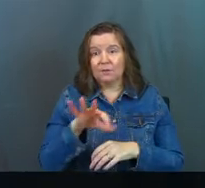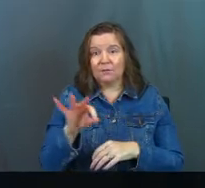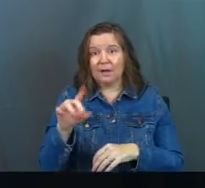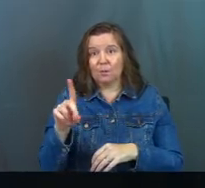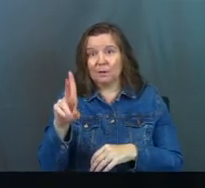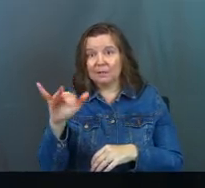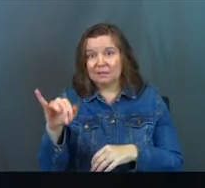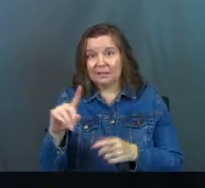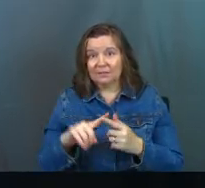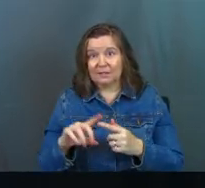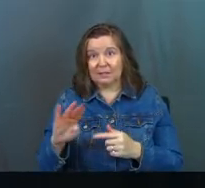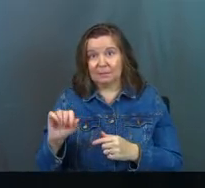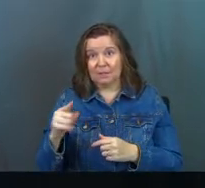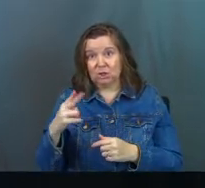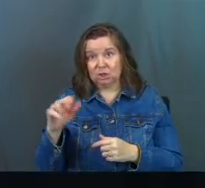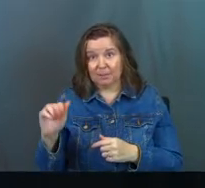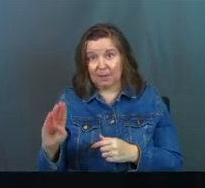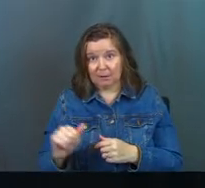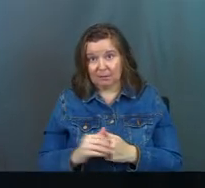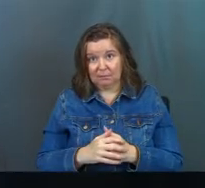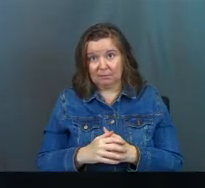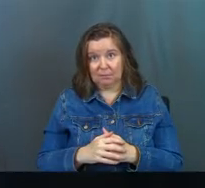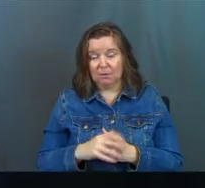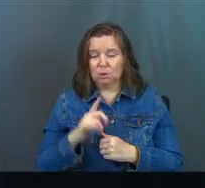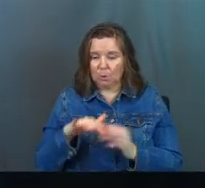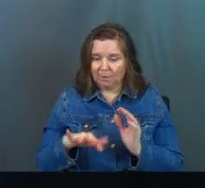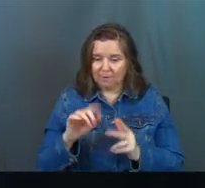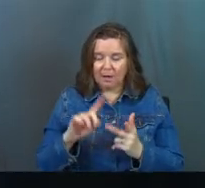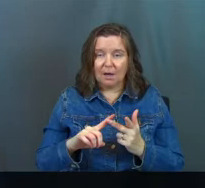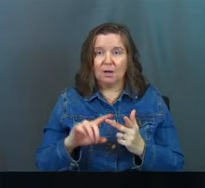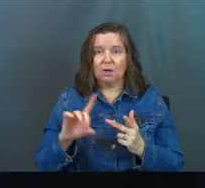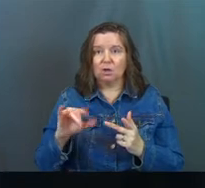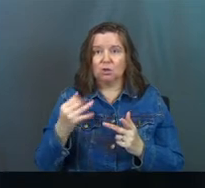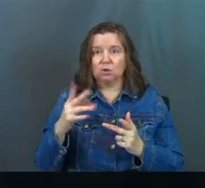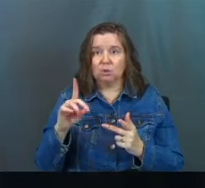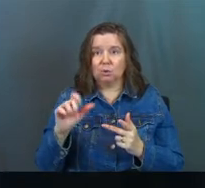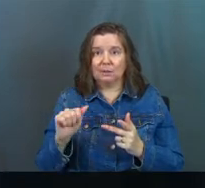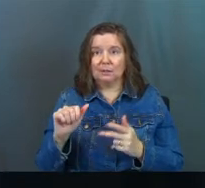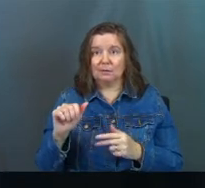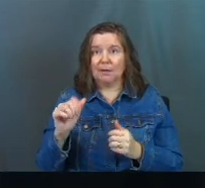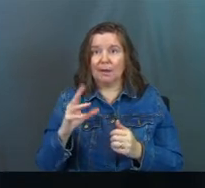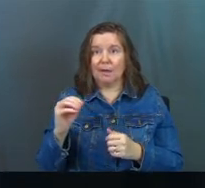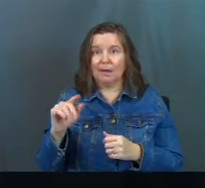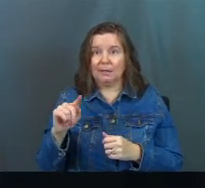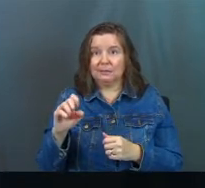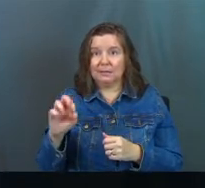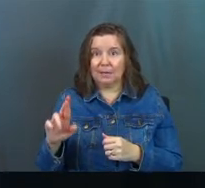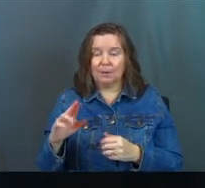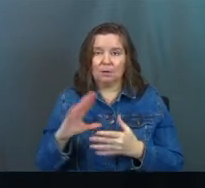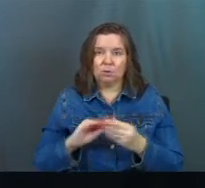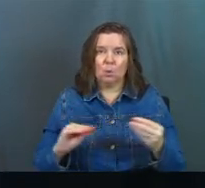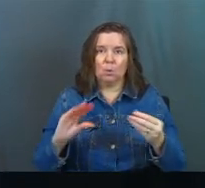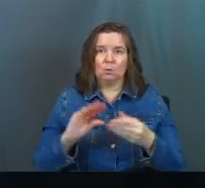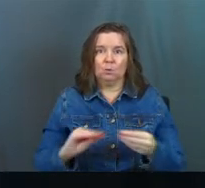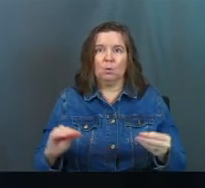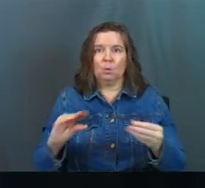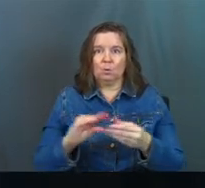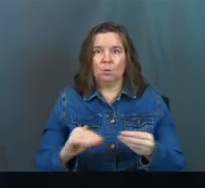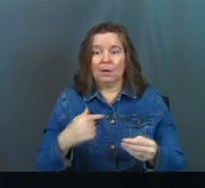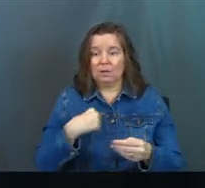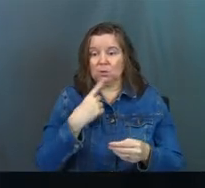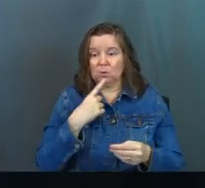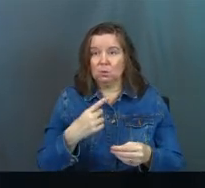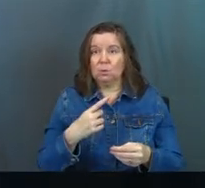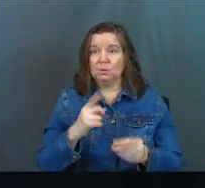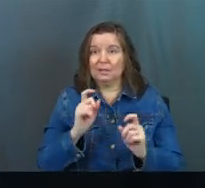what David did to Bathsheba. You're going to find what Judah did to Tamar. And I got story after story I can do